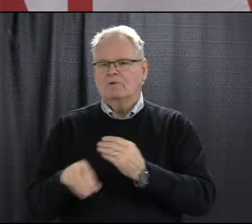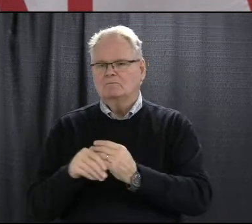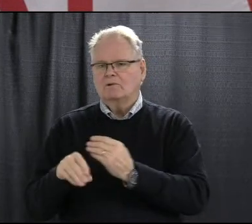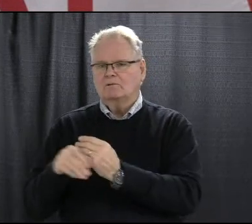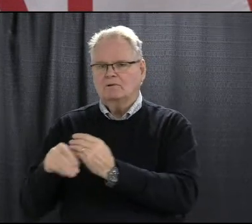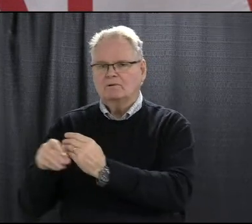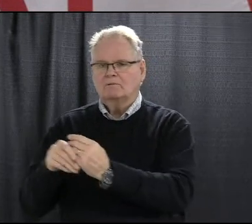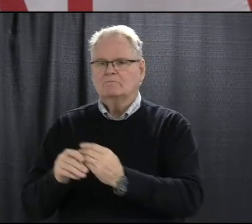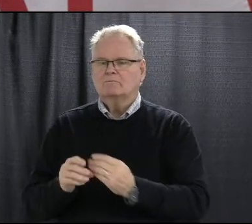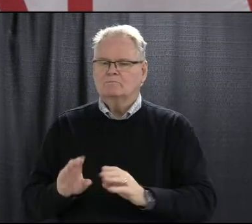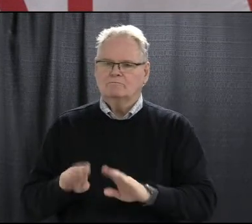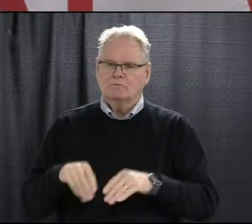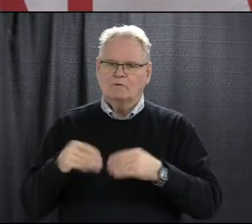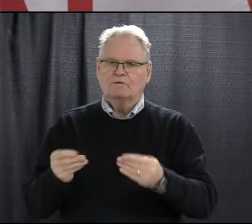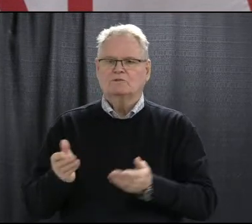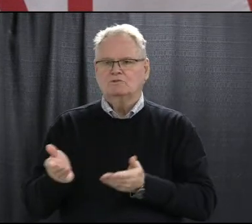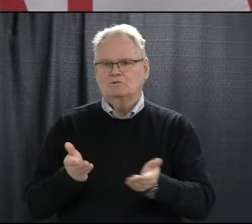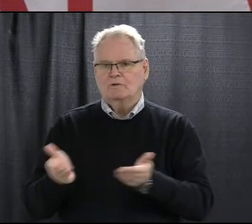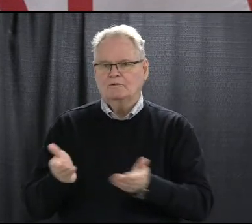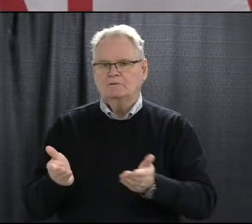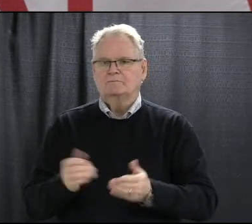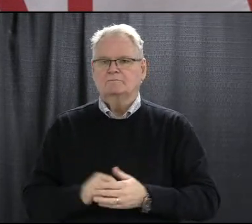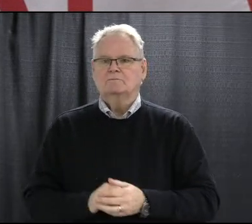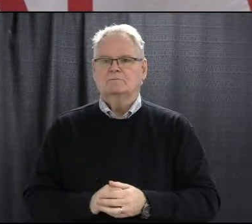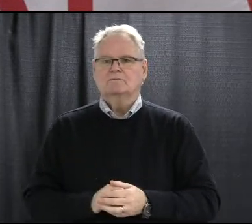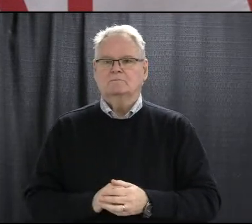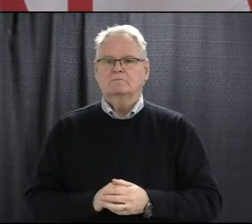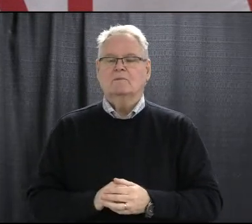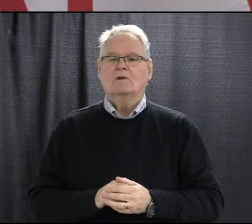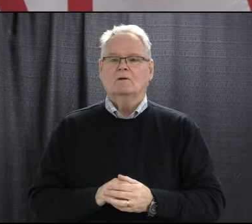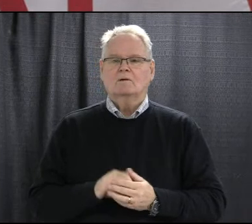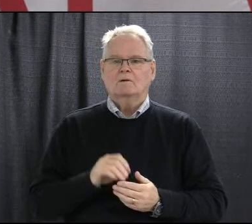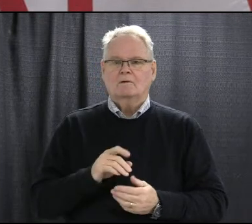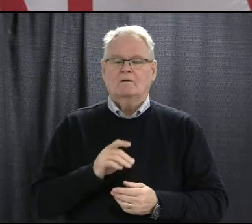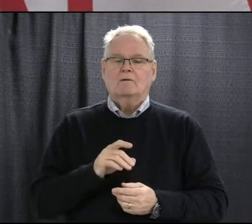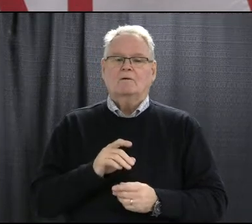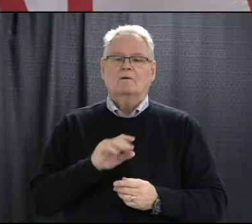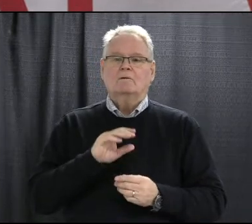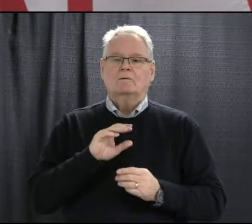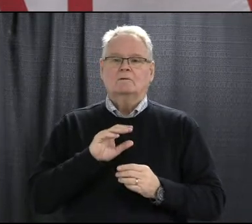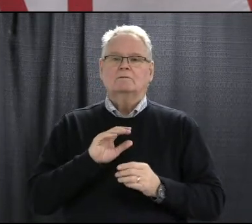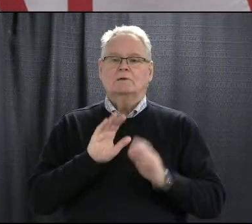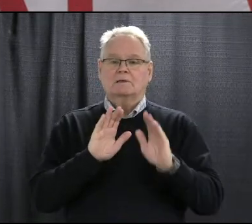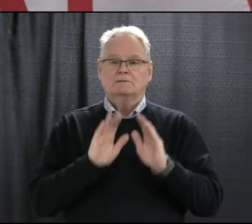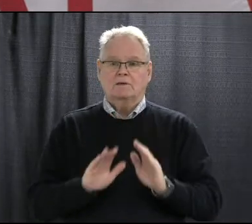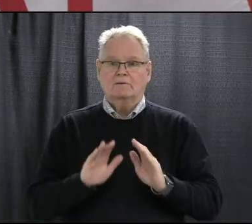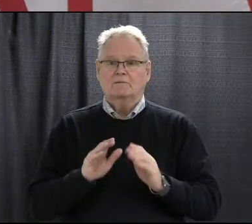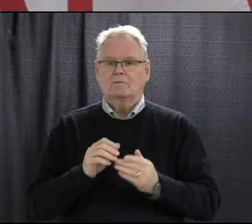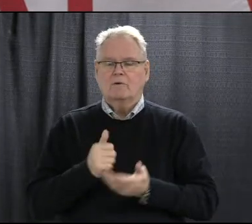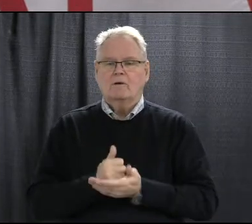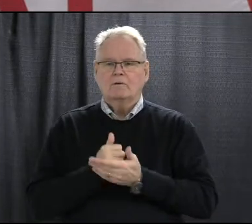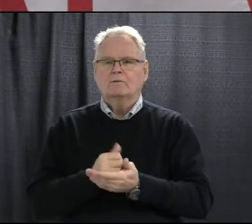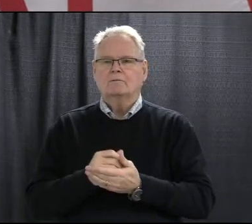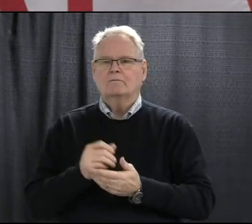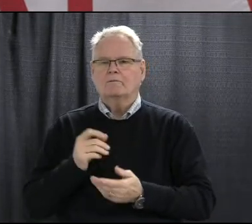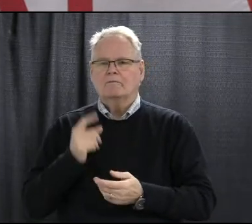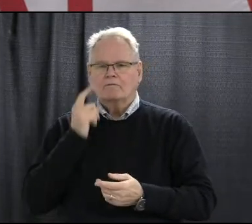We are establishing Centres of Excellence for seniors because it is common sense to do